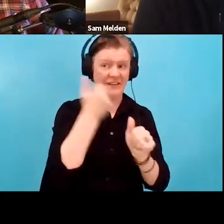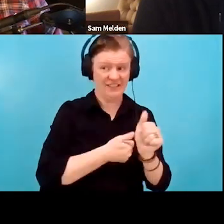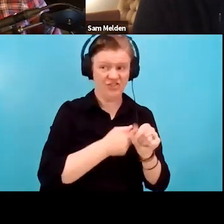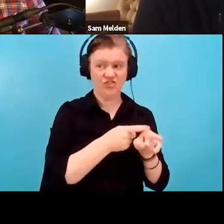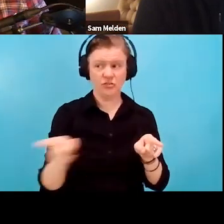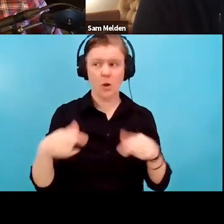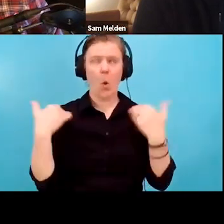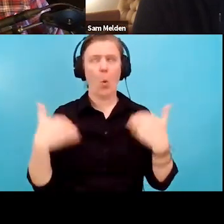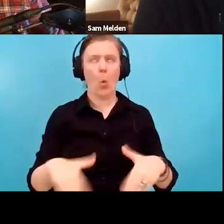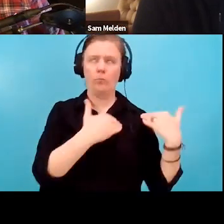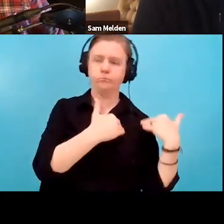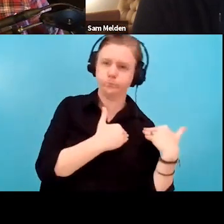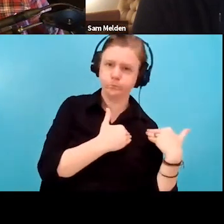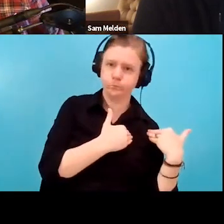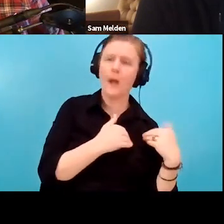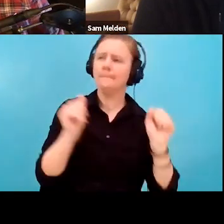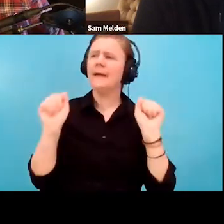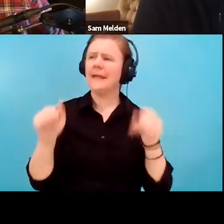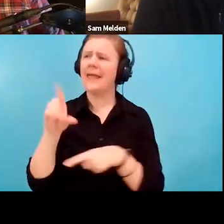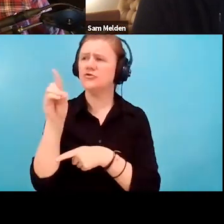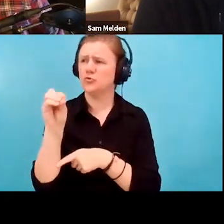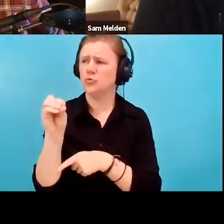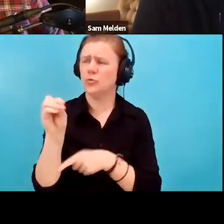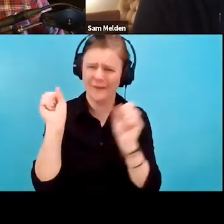it's a big task, but it's doable. And